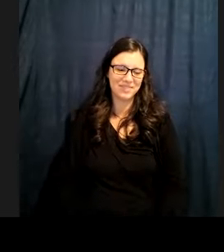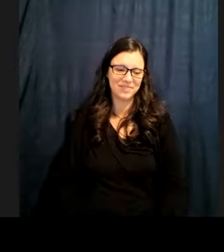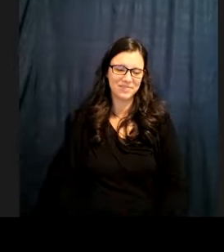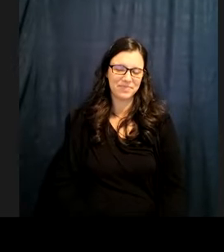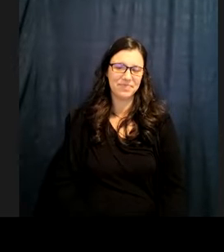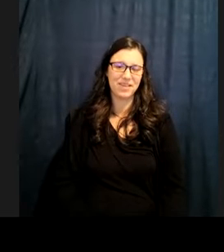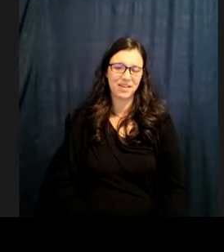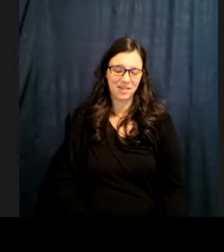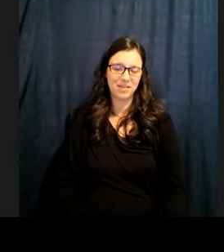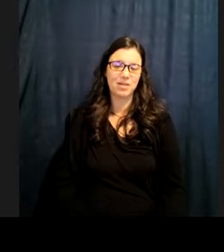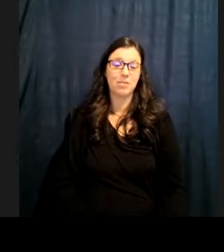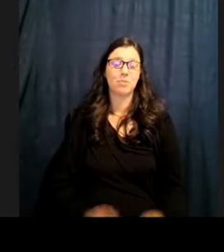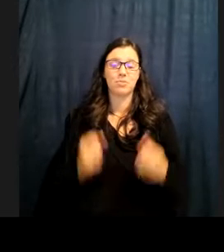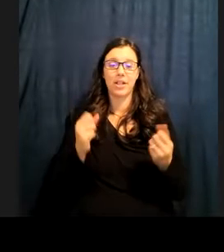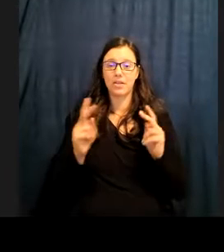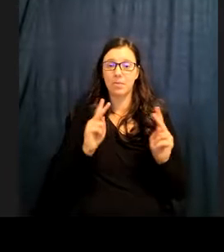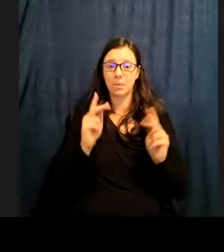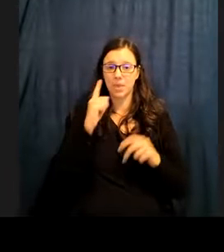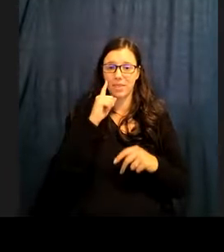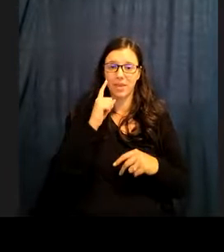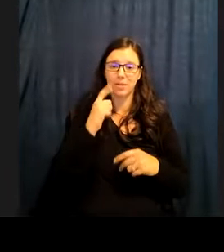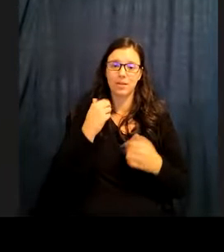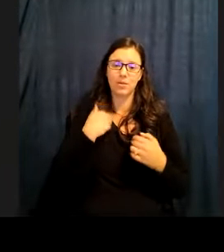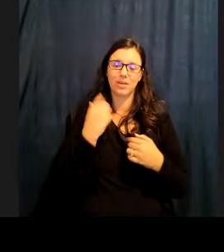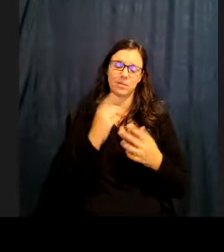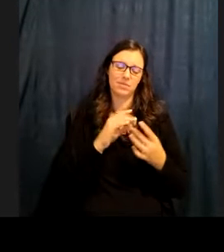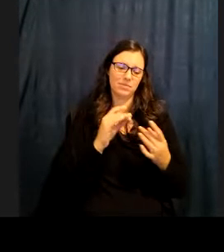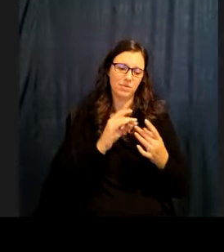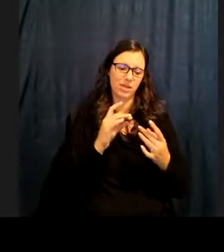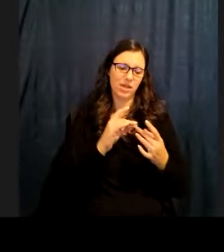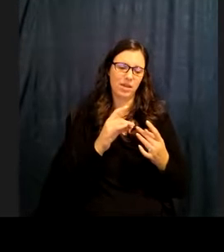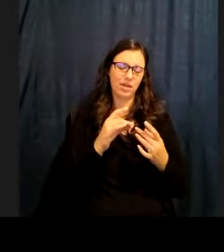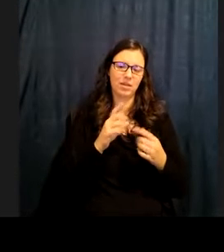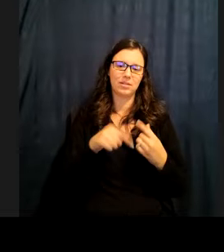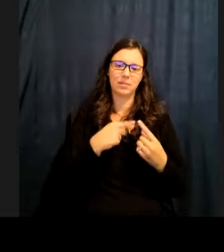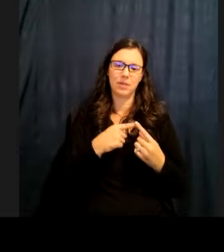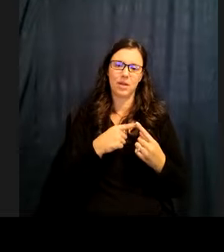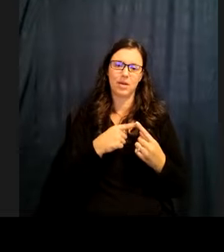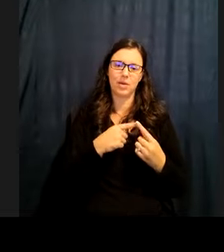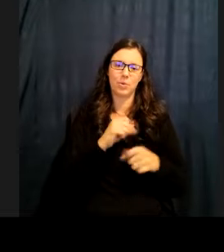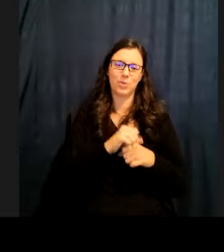A lot of people think that, you know, there's this thing we say about words fail me,